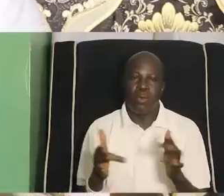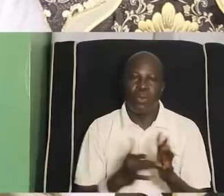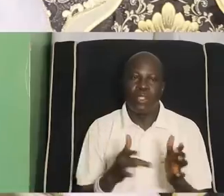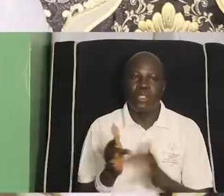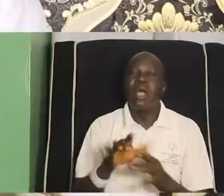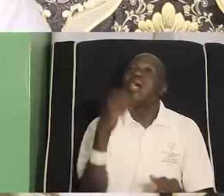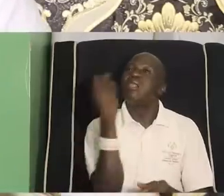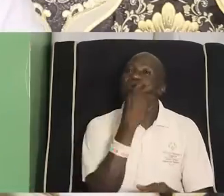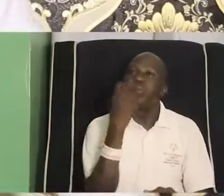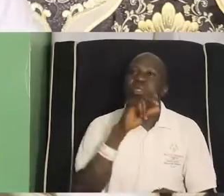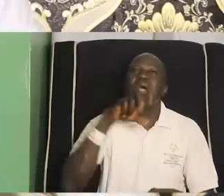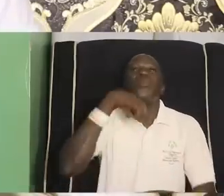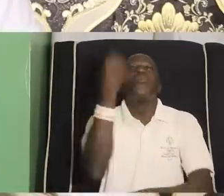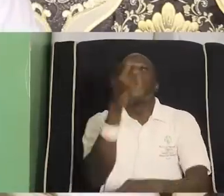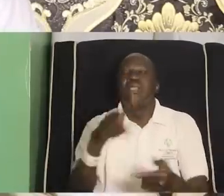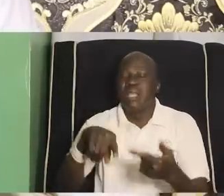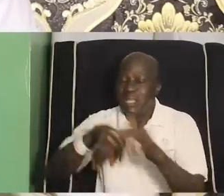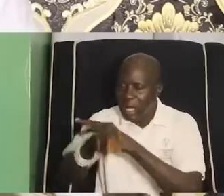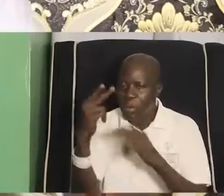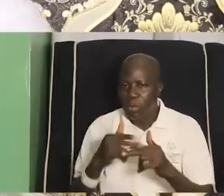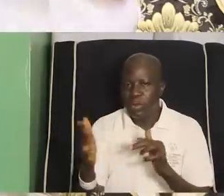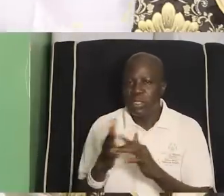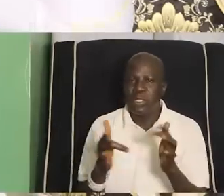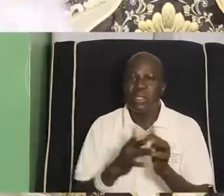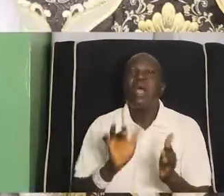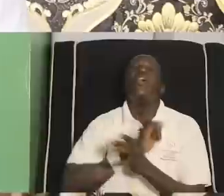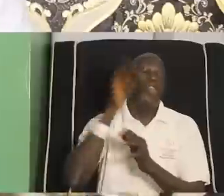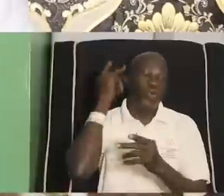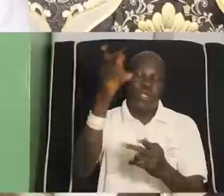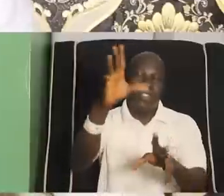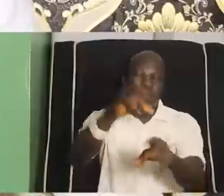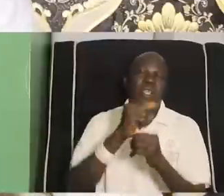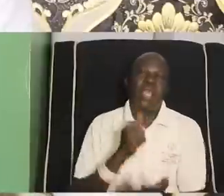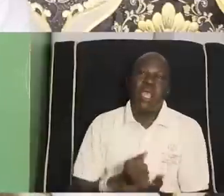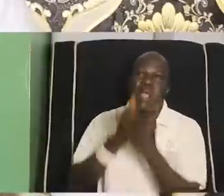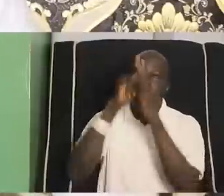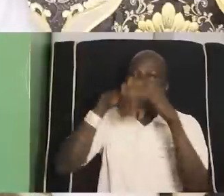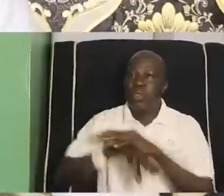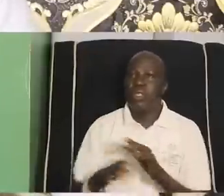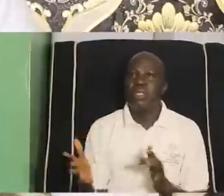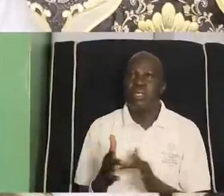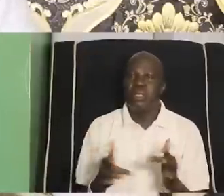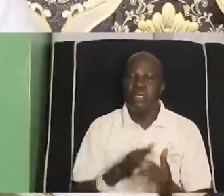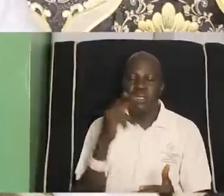Jesus, I prophesy in the name of Jesus, you will receive help. Yes.